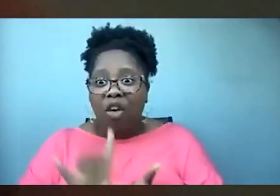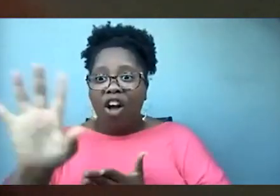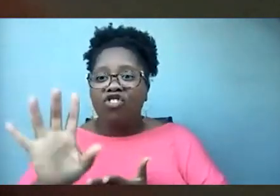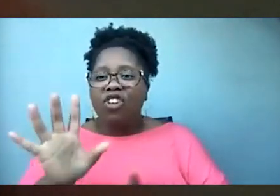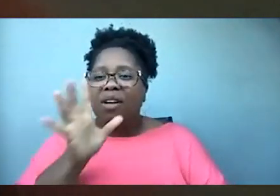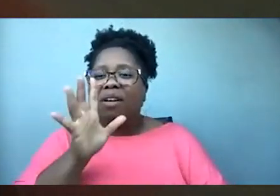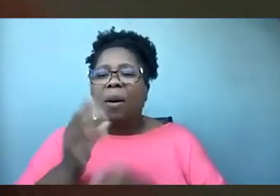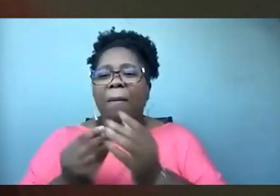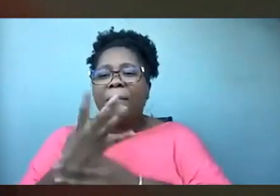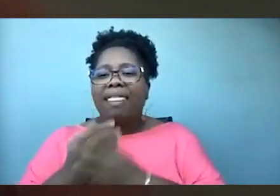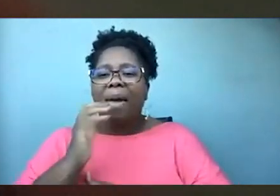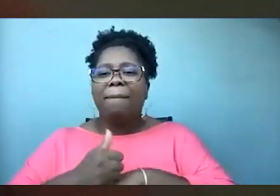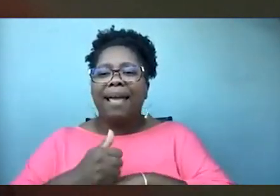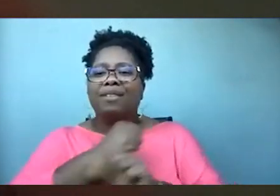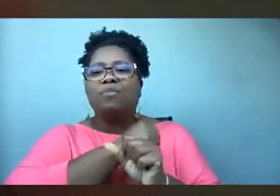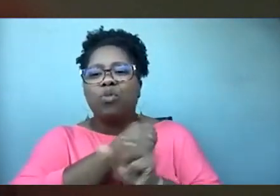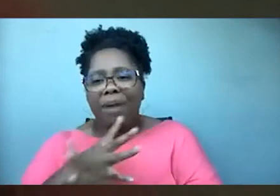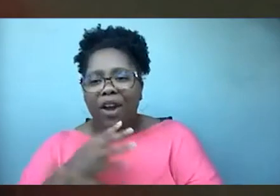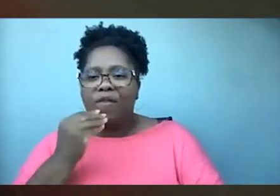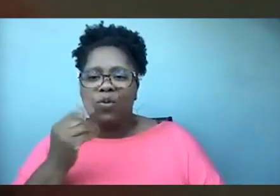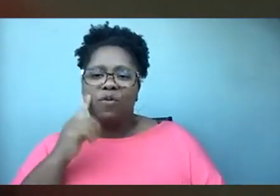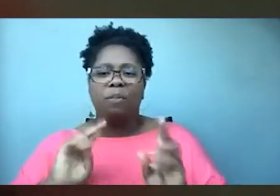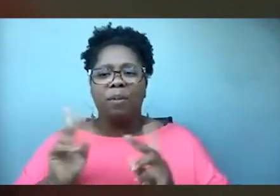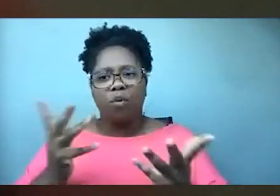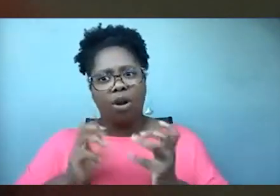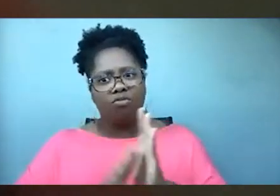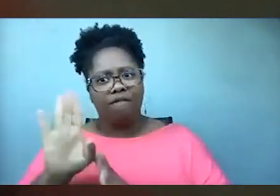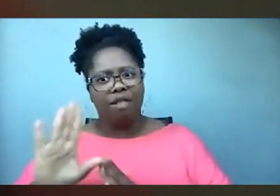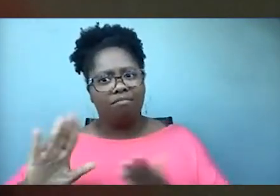then we hire those who want to work with us.